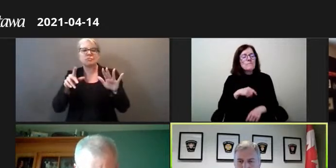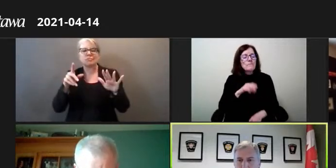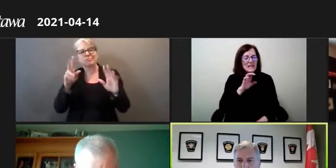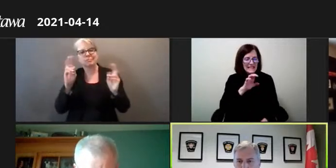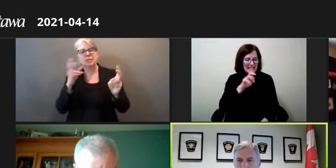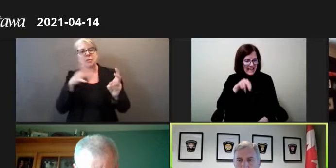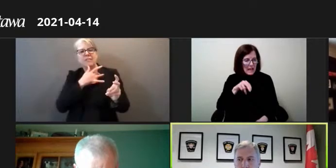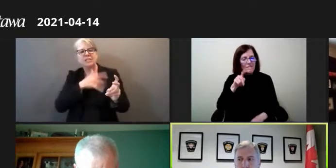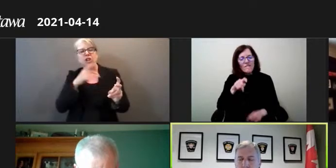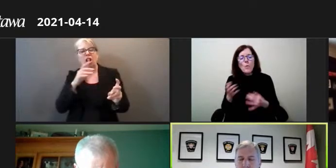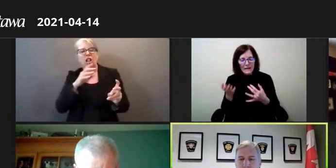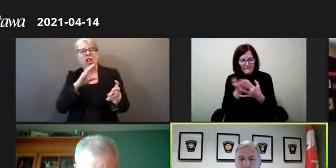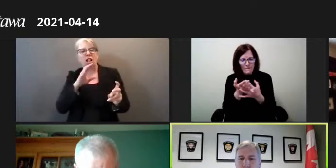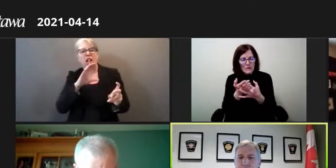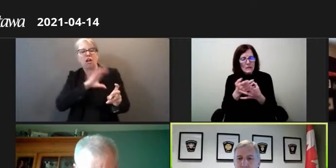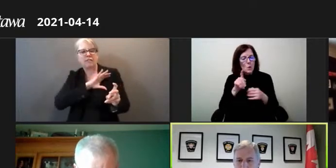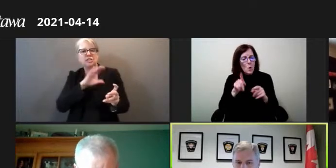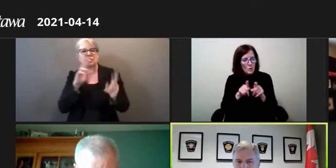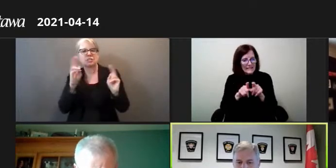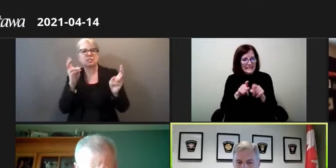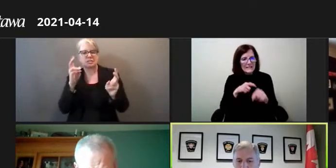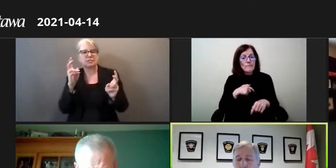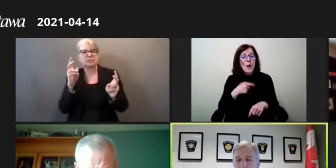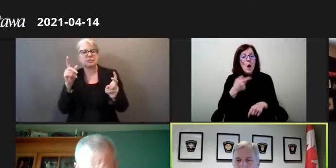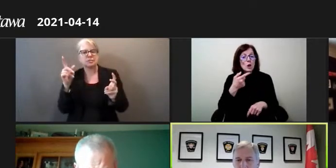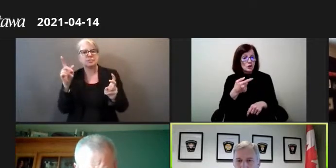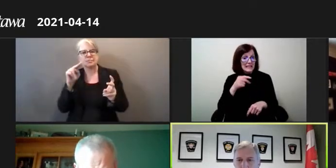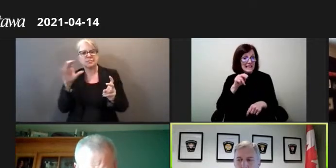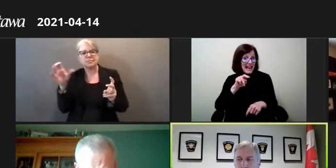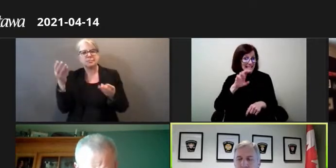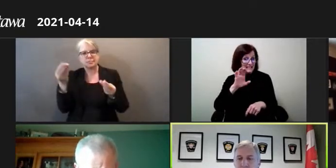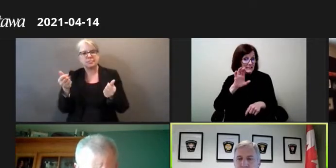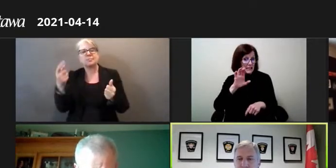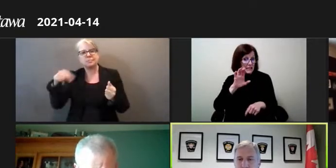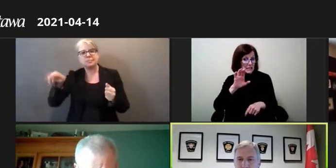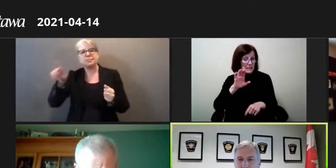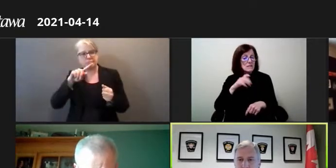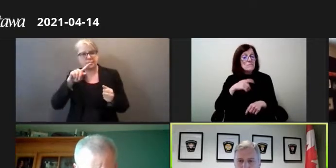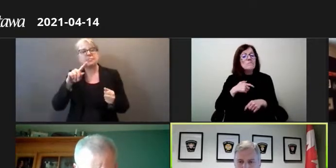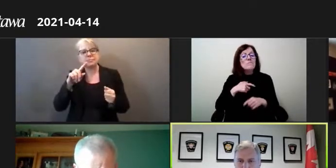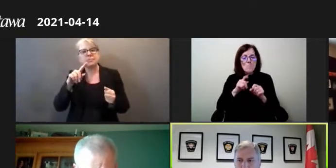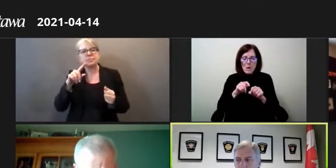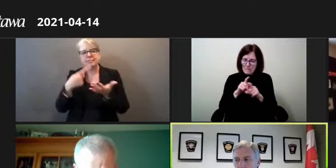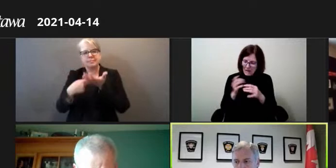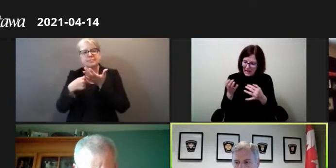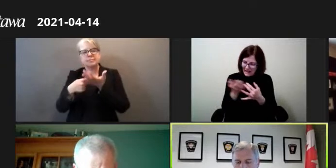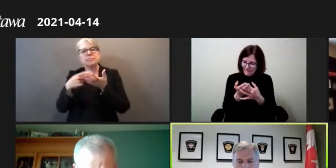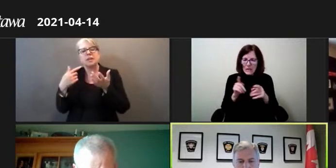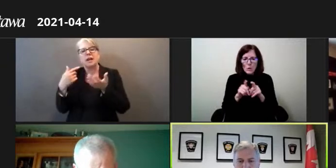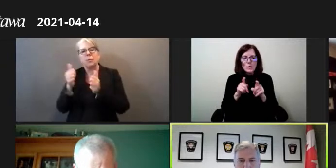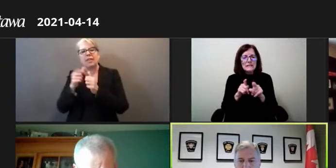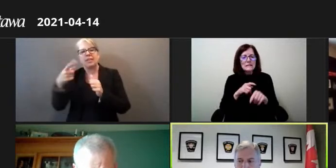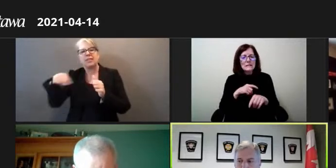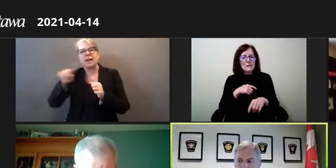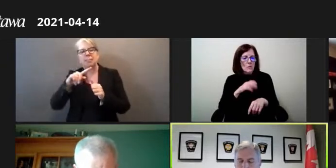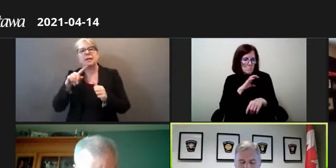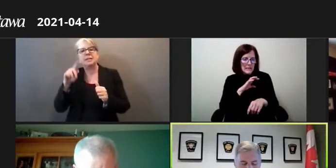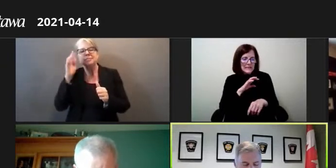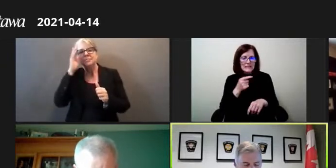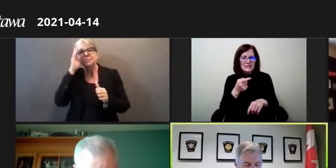RCMP are. And we've, as we were preparing this work, we've been having discussions with them, and they are